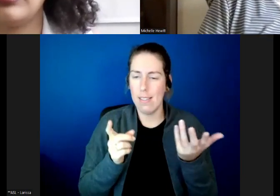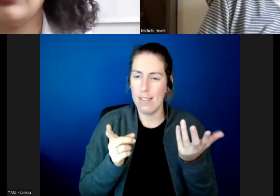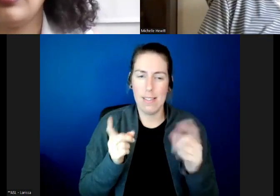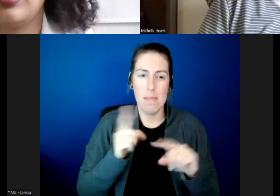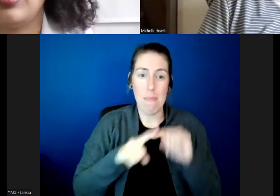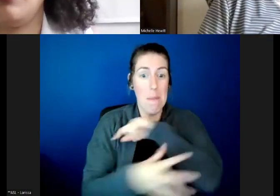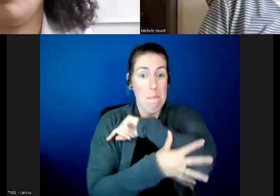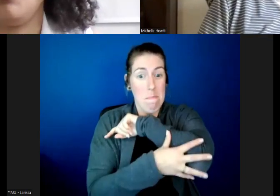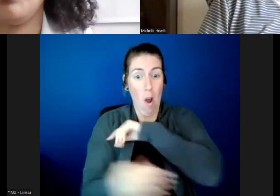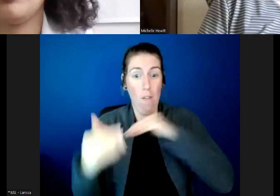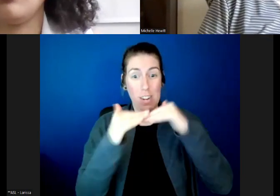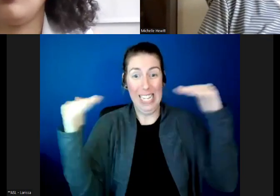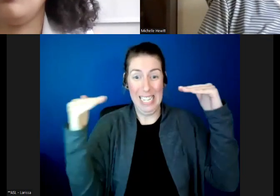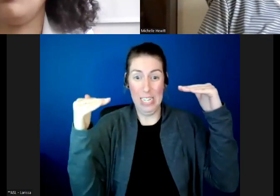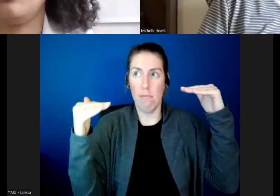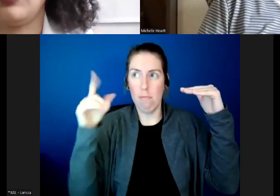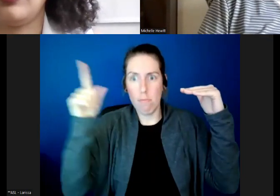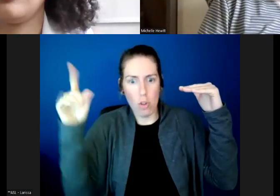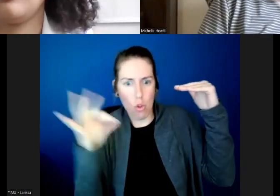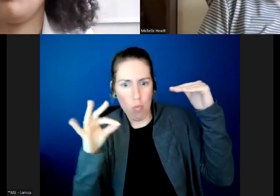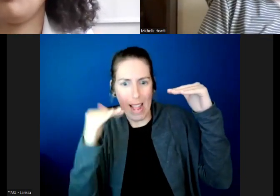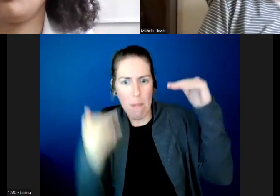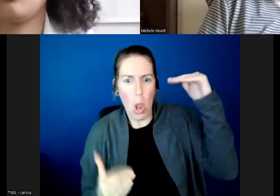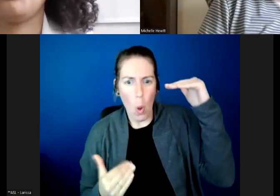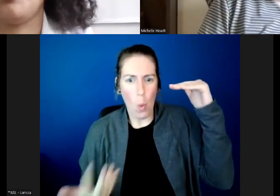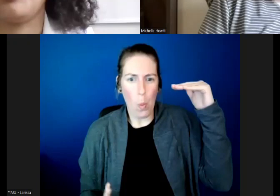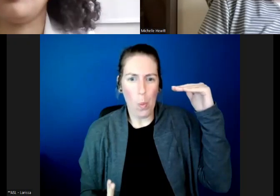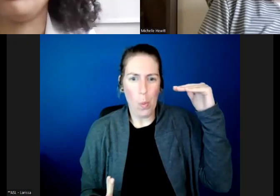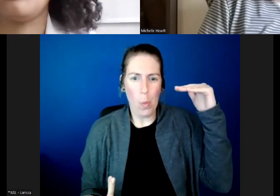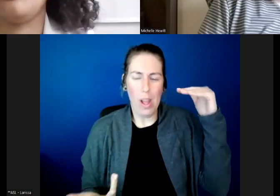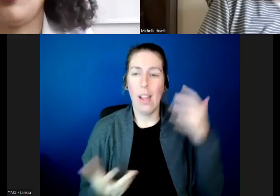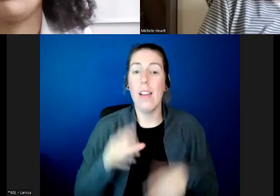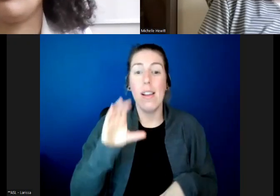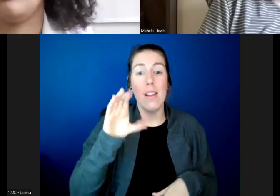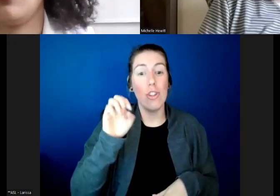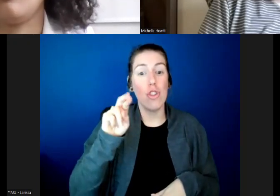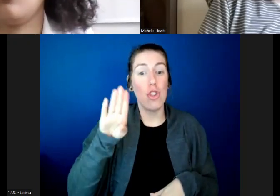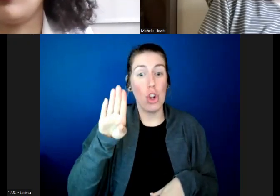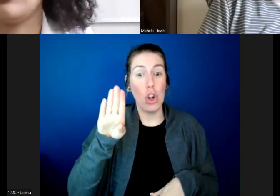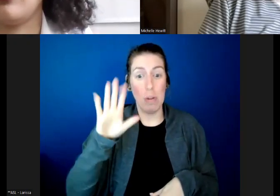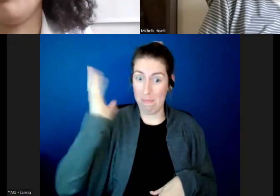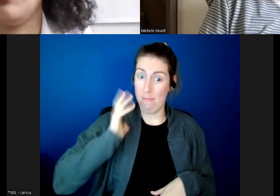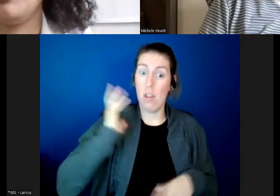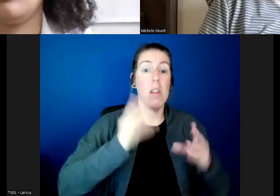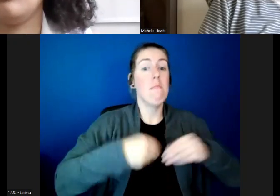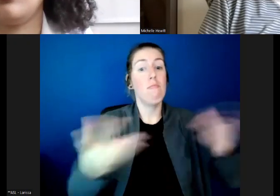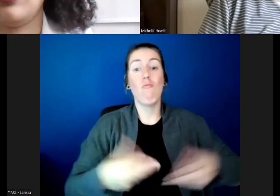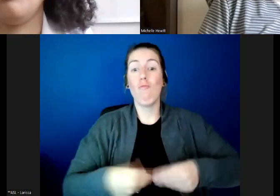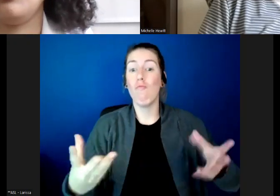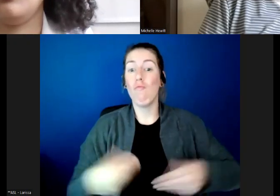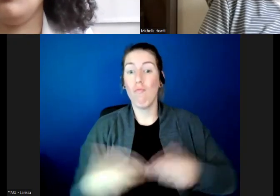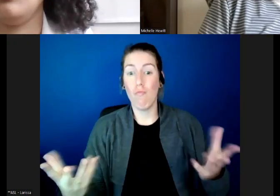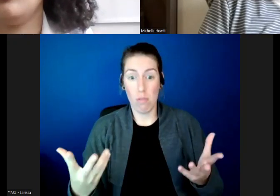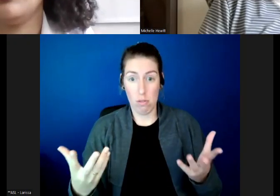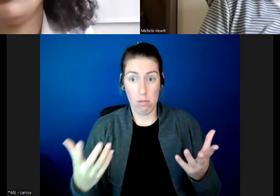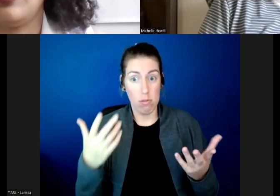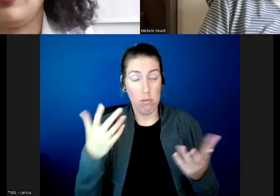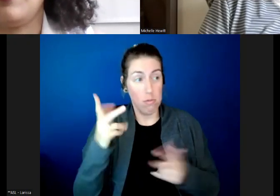poverty line, way below that CERB number that was thrown out, that of course a lot of people